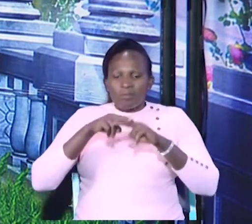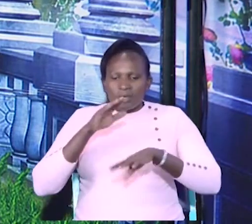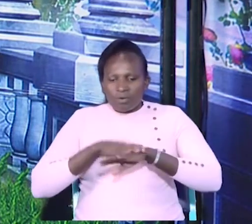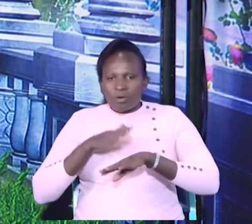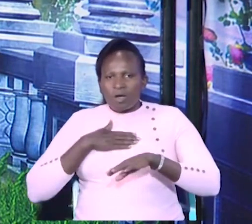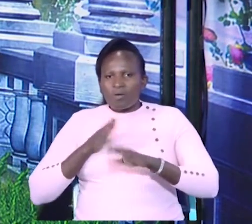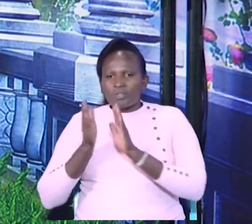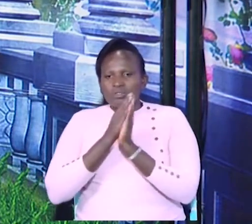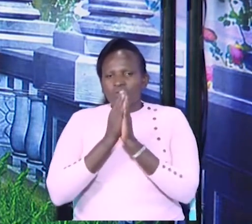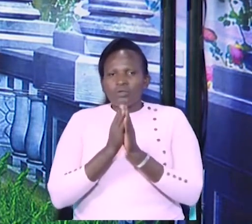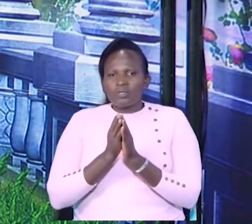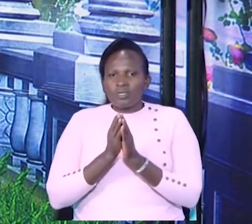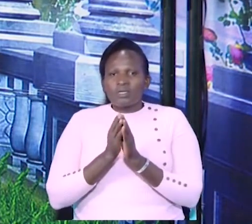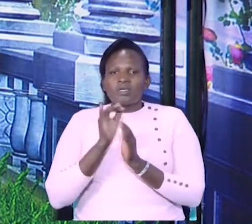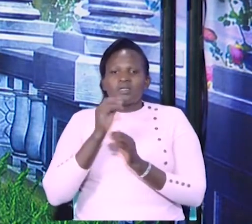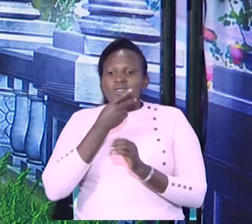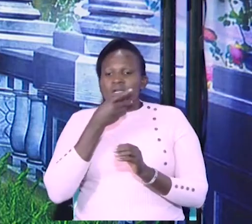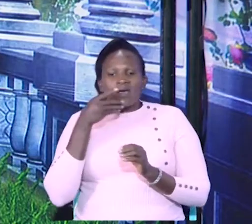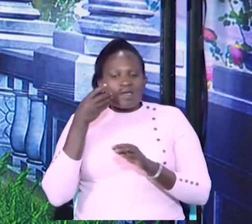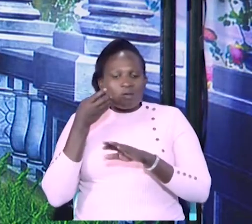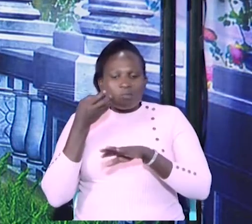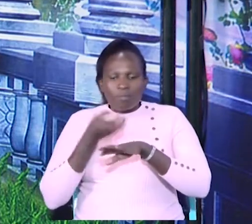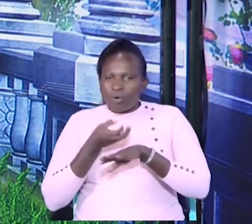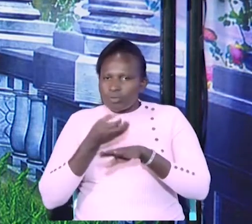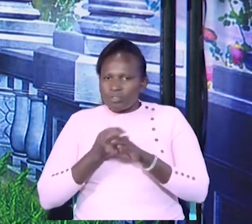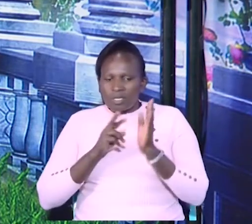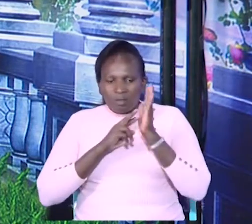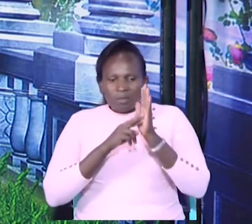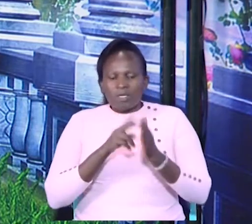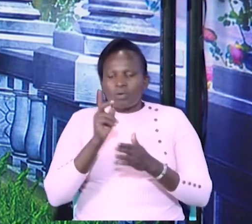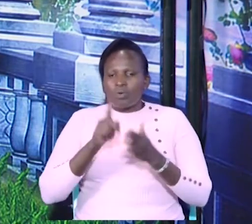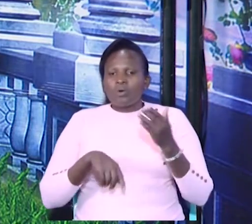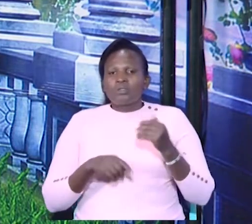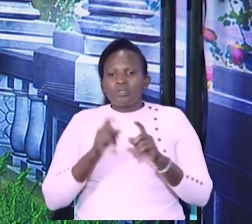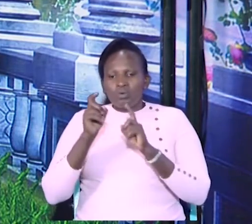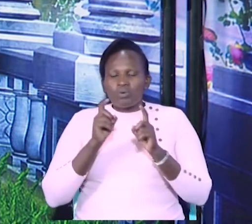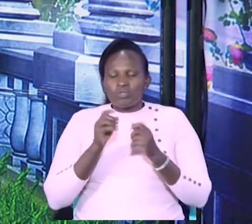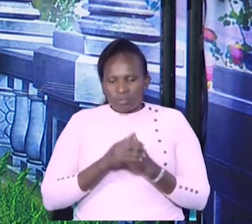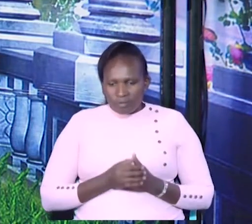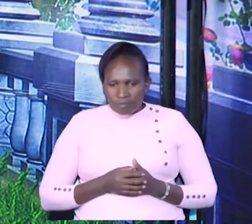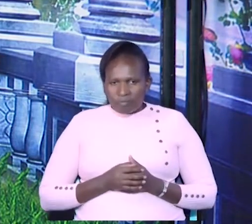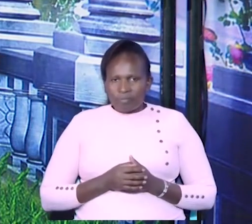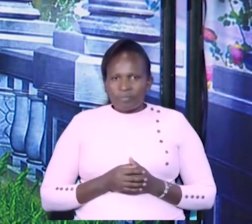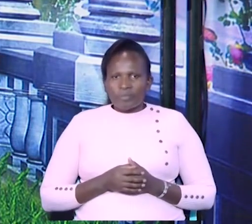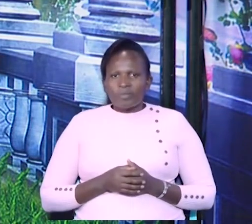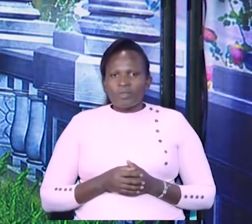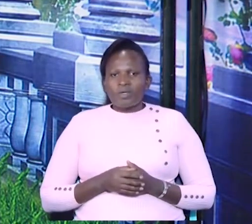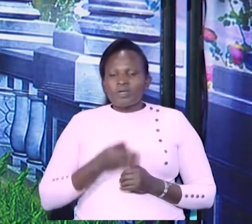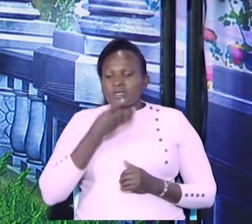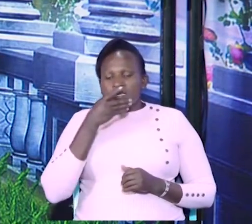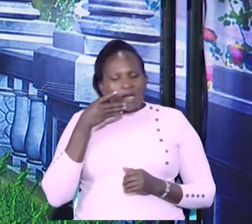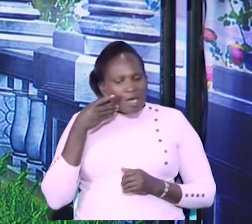according to our story, the dry bones represents mifupa mikafu.